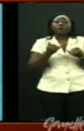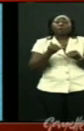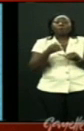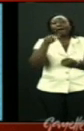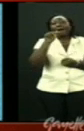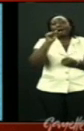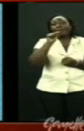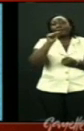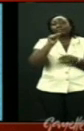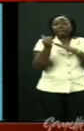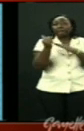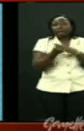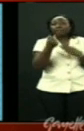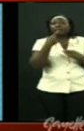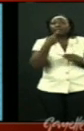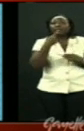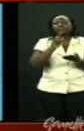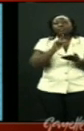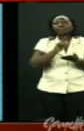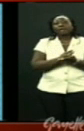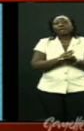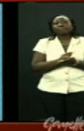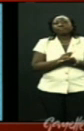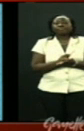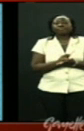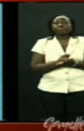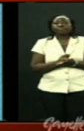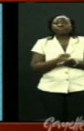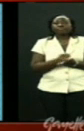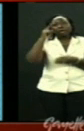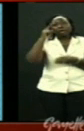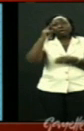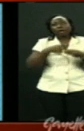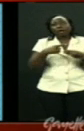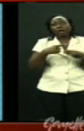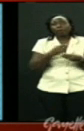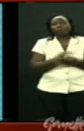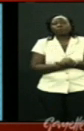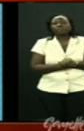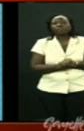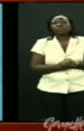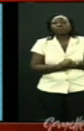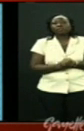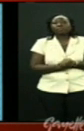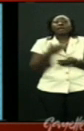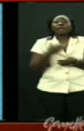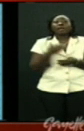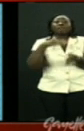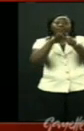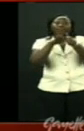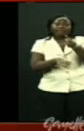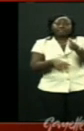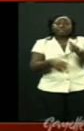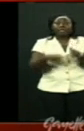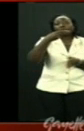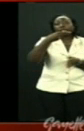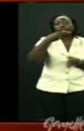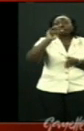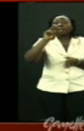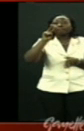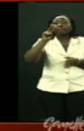euphoria expressed in some quarters over last year's data, which showed a marked decrease in new infections of the HIV virus, has all